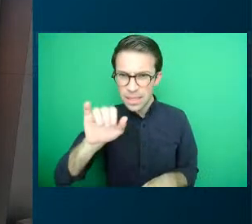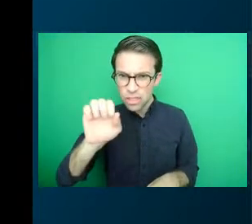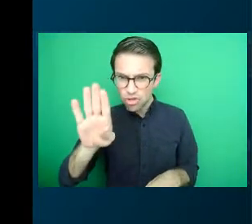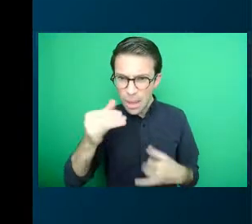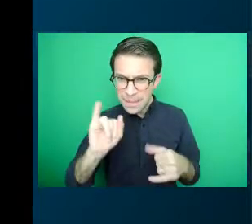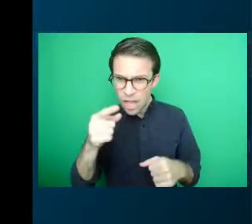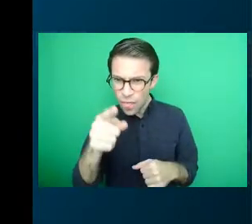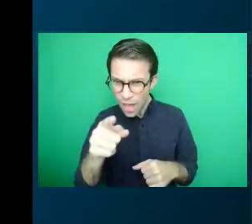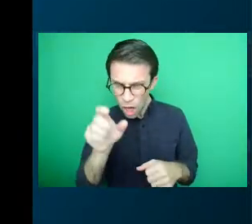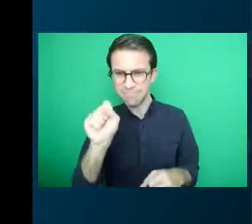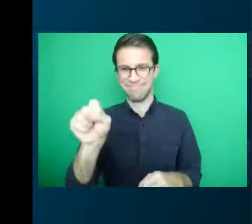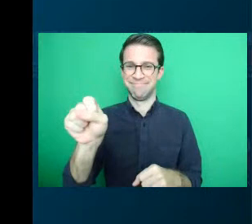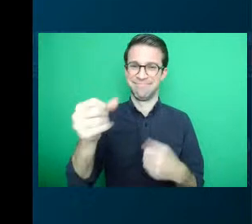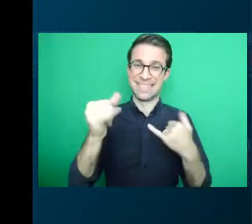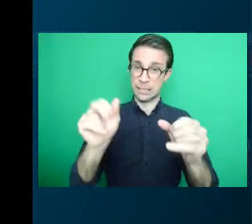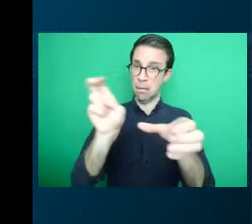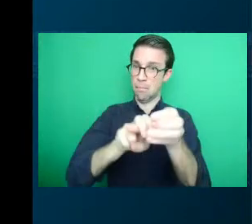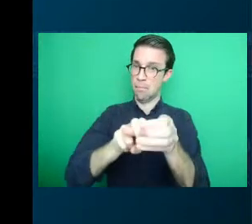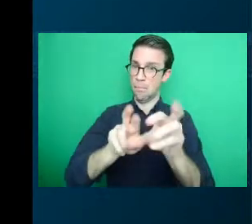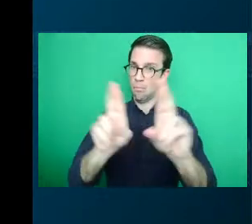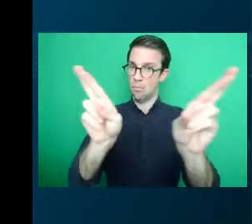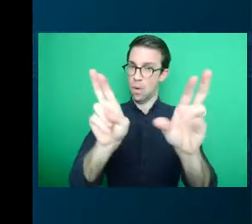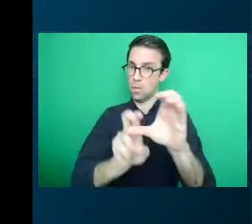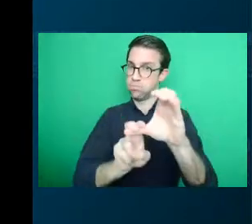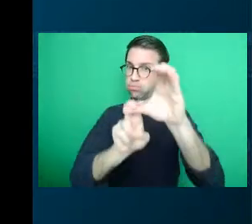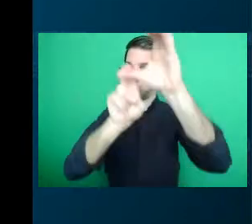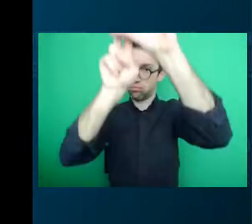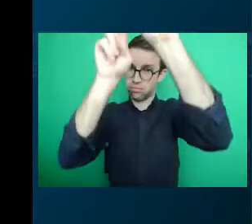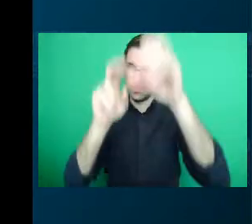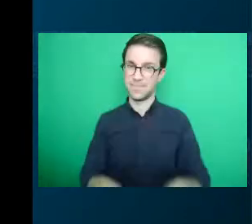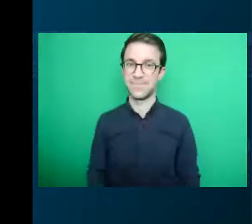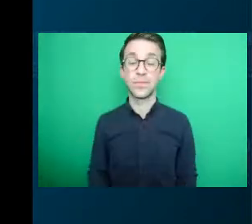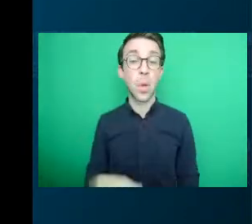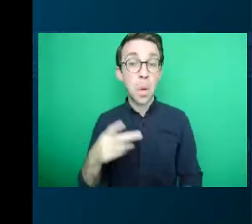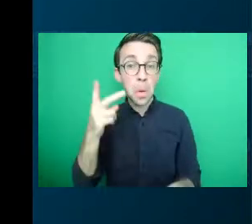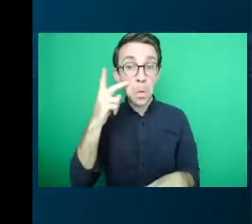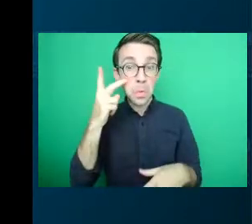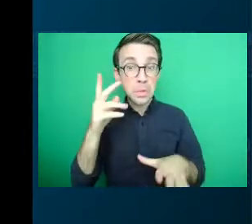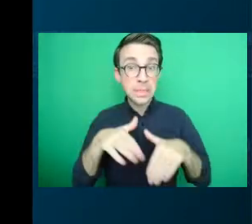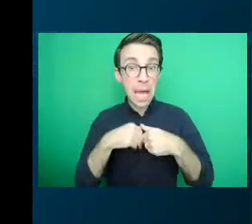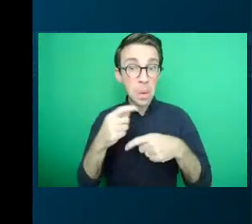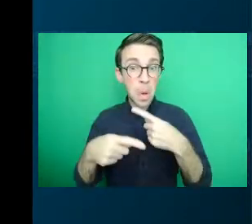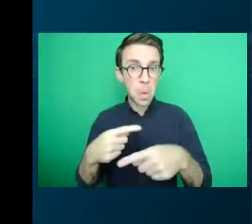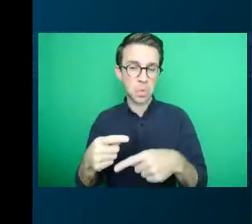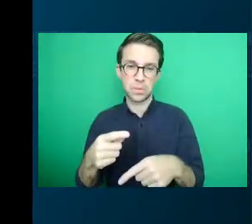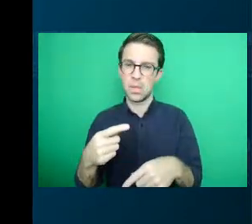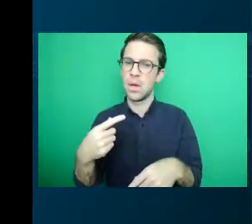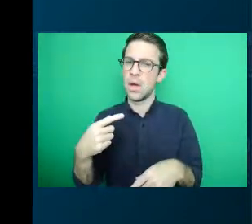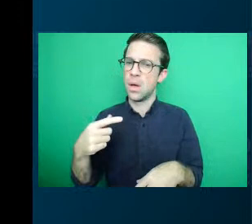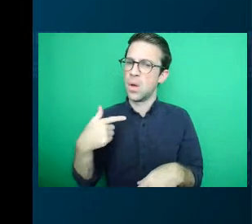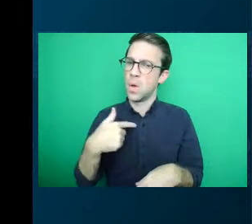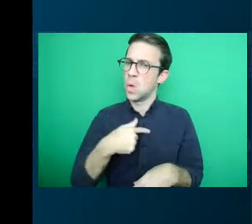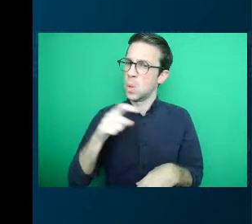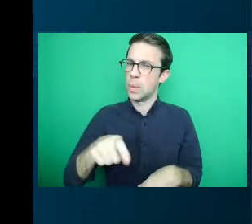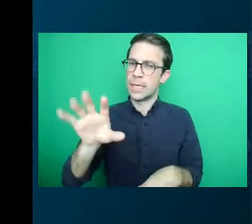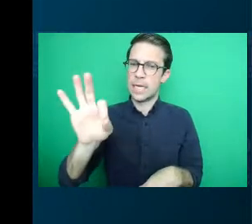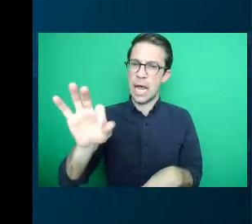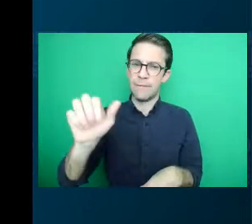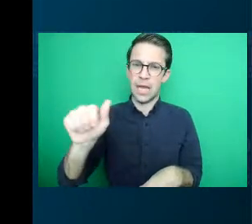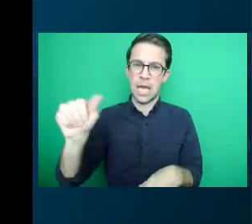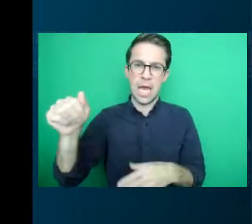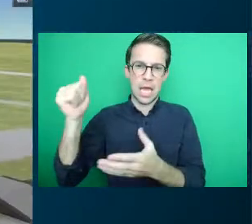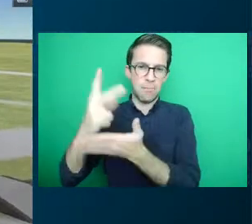have Jeb in there. All right, so let's send it out one more time, and let's see how this goes. Yes, we need FAA clearance. All the FAA clearance jokes. Thank